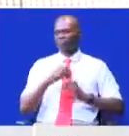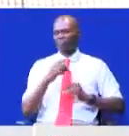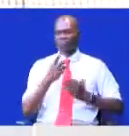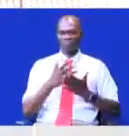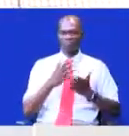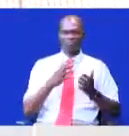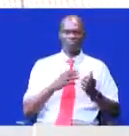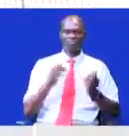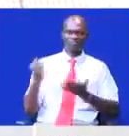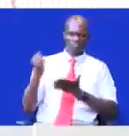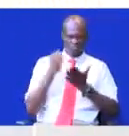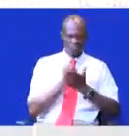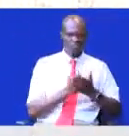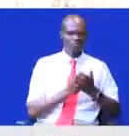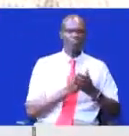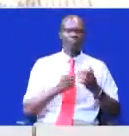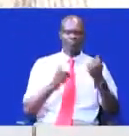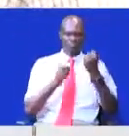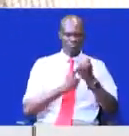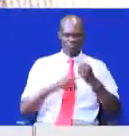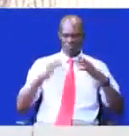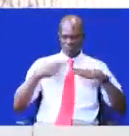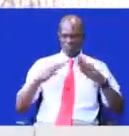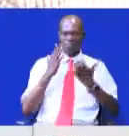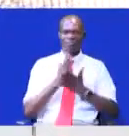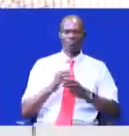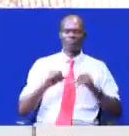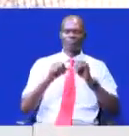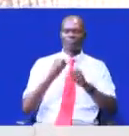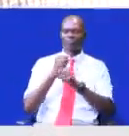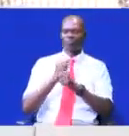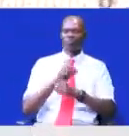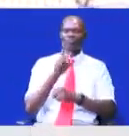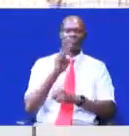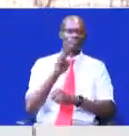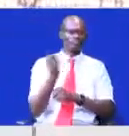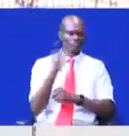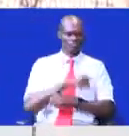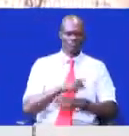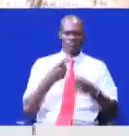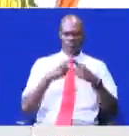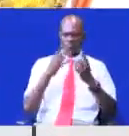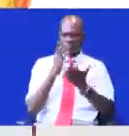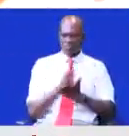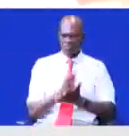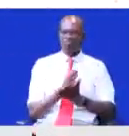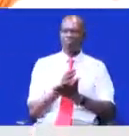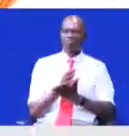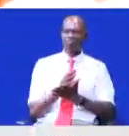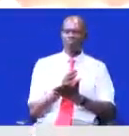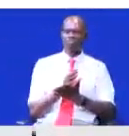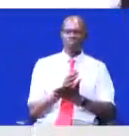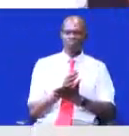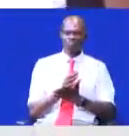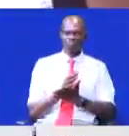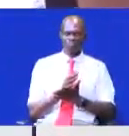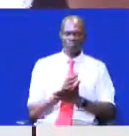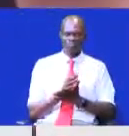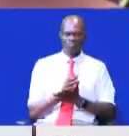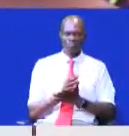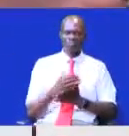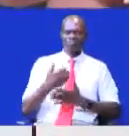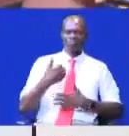ji 60 odiochieng' ma kawuono. Gisedo ka gitiyo ka e dweche ariyo koro kawuono koro gidonjo e tich anga. We already